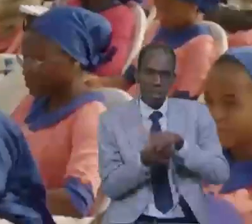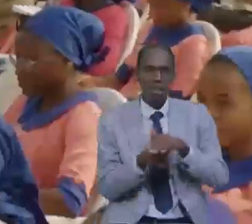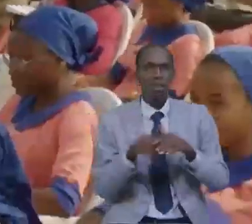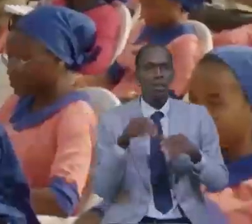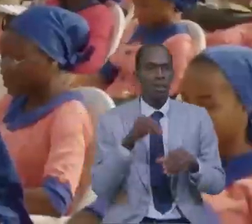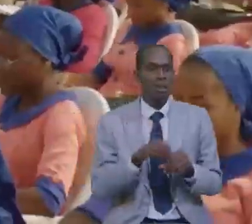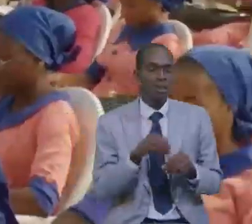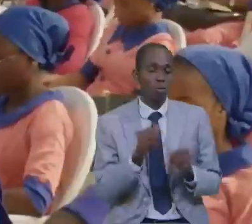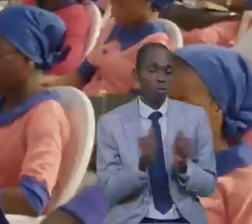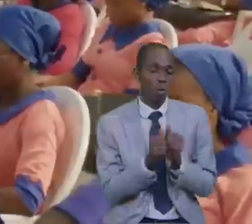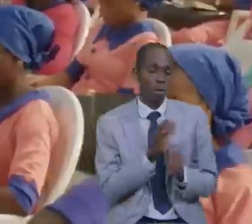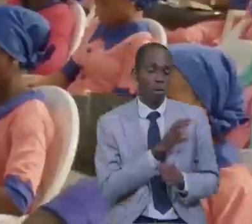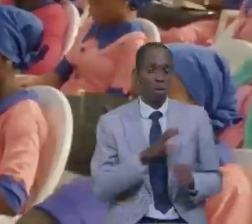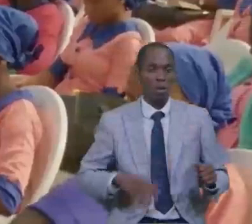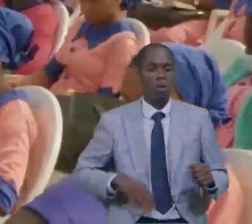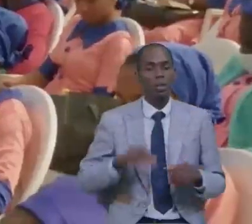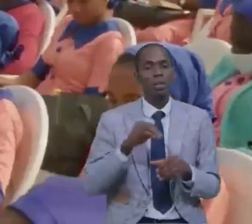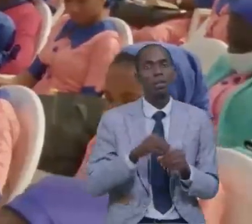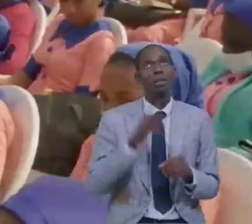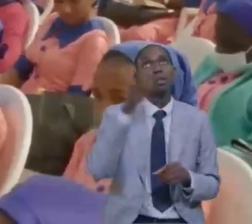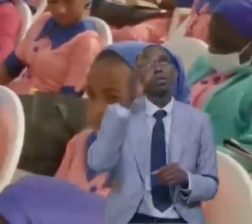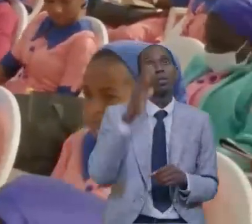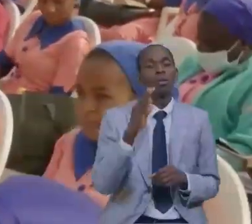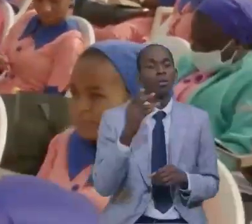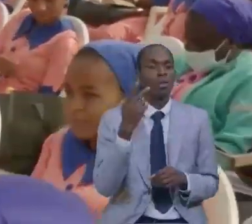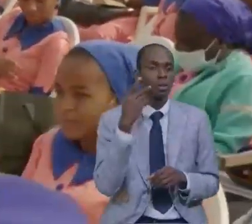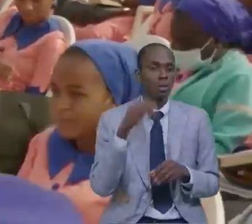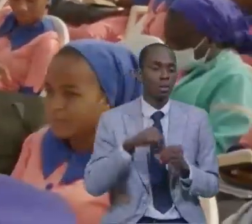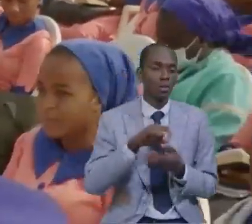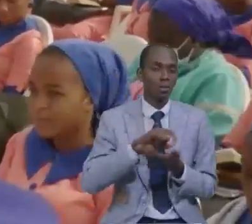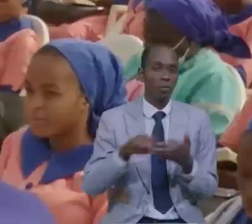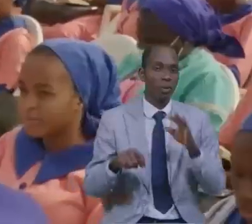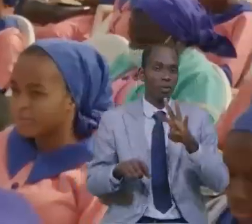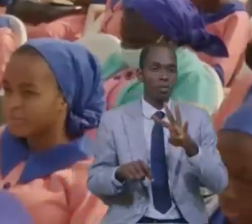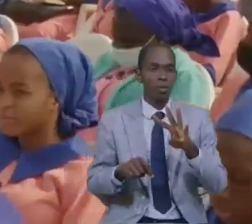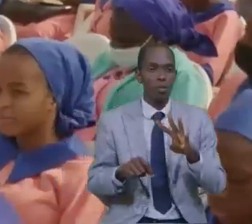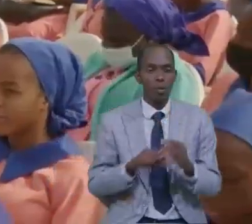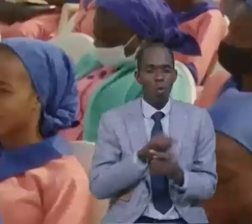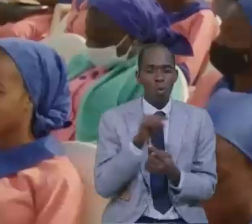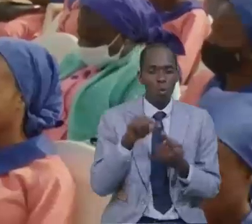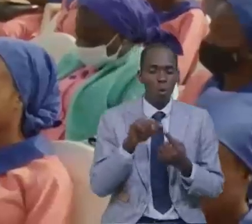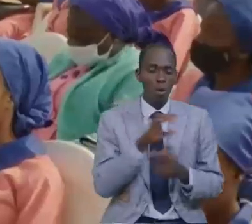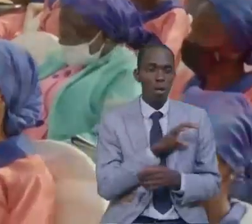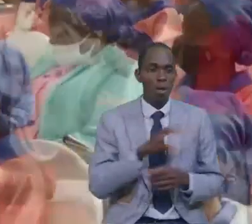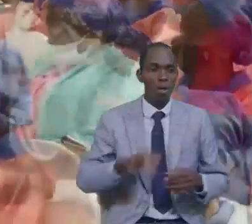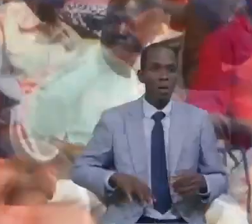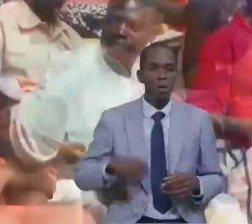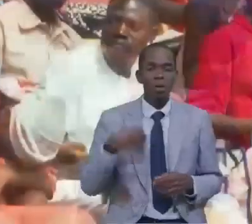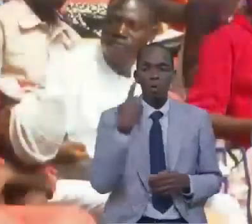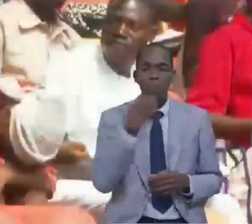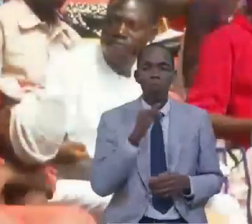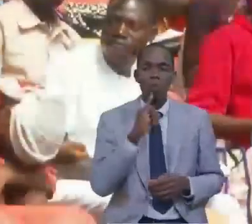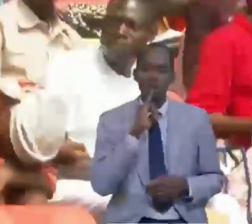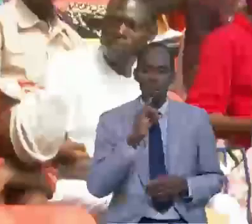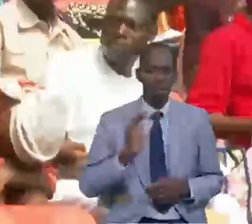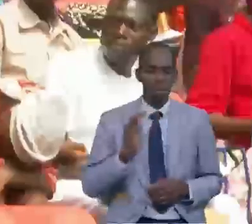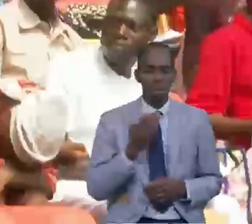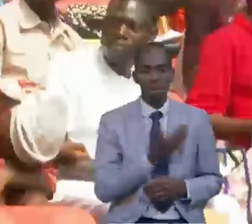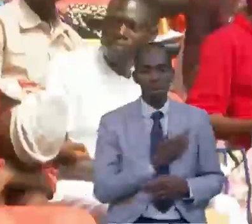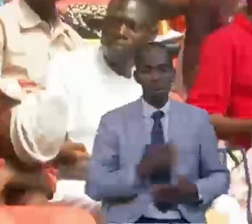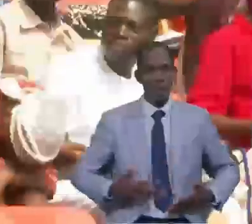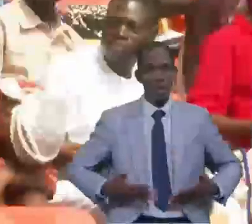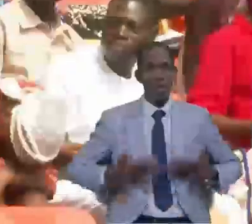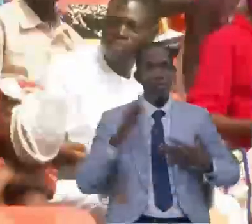shall appear, then shall ye also appear with him in glory. You have